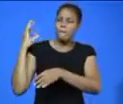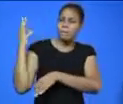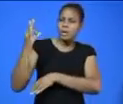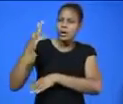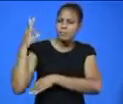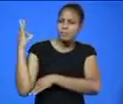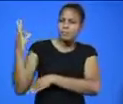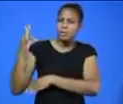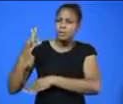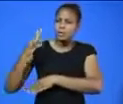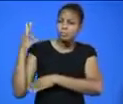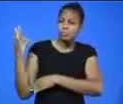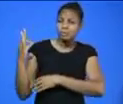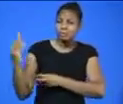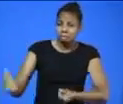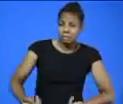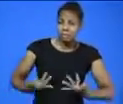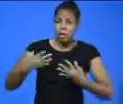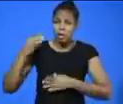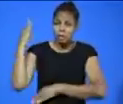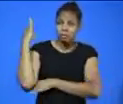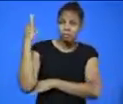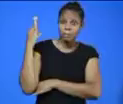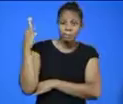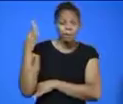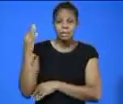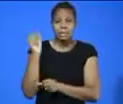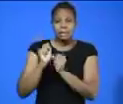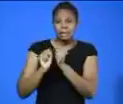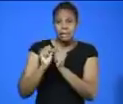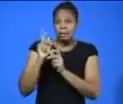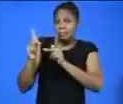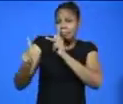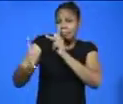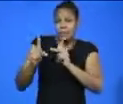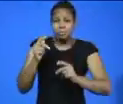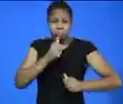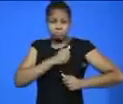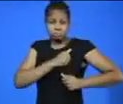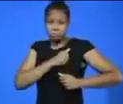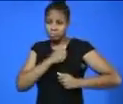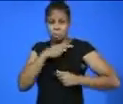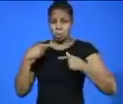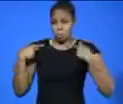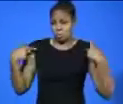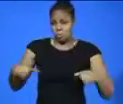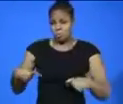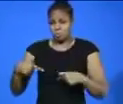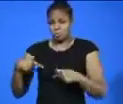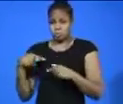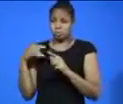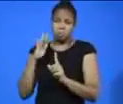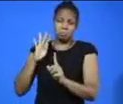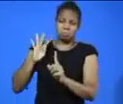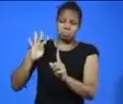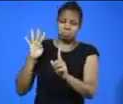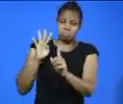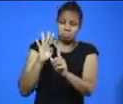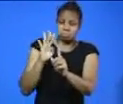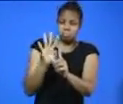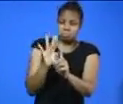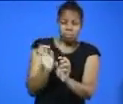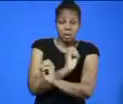that soldiers and priests and people would trek their way out in the wilderness. He had no handbills. He had